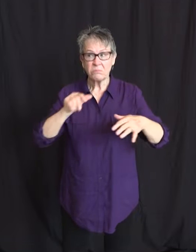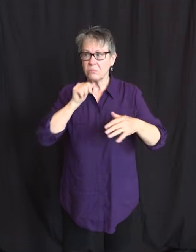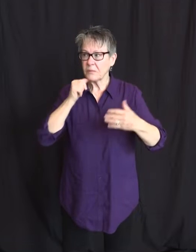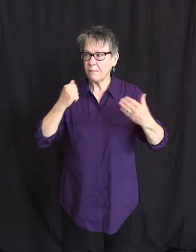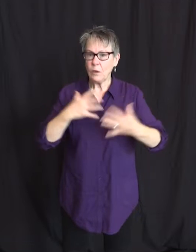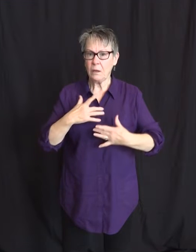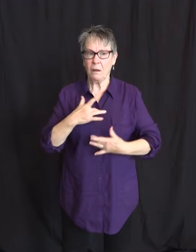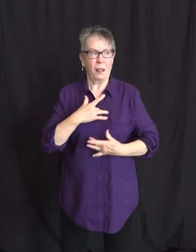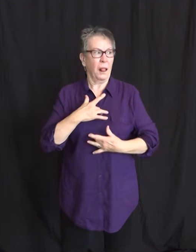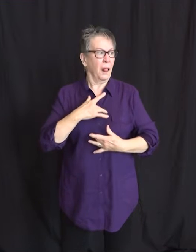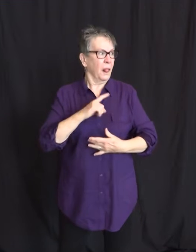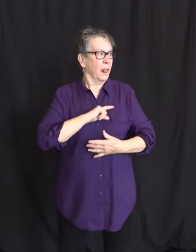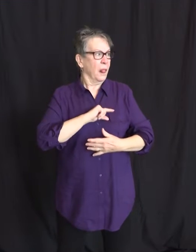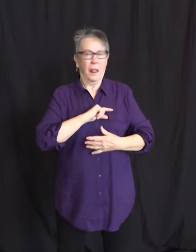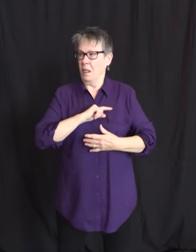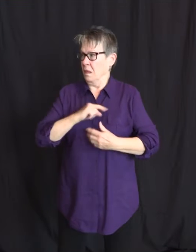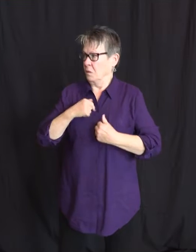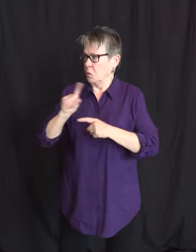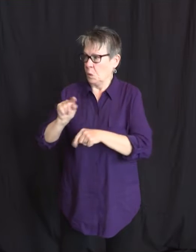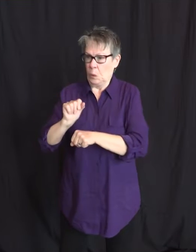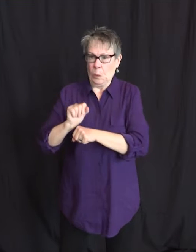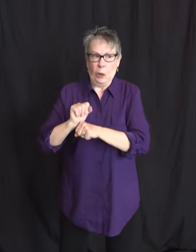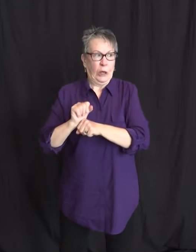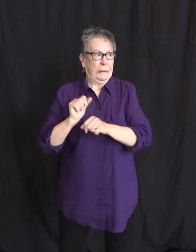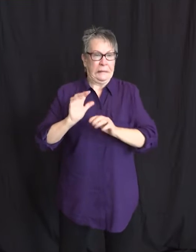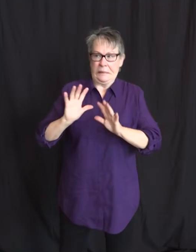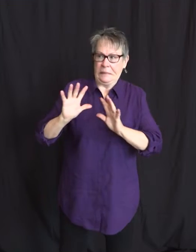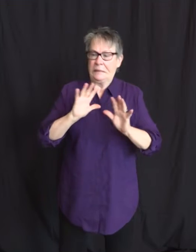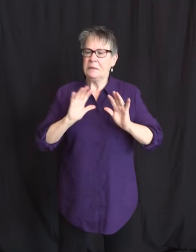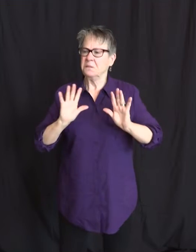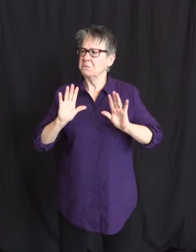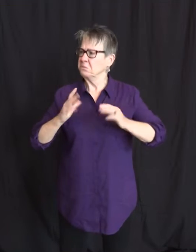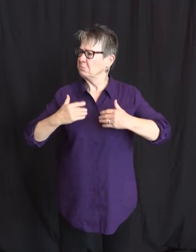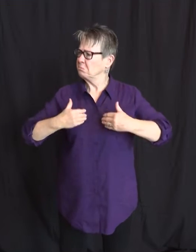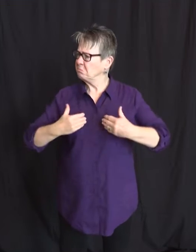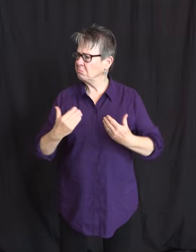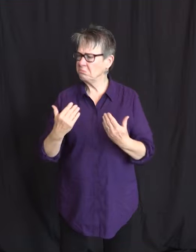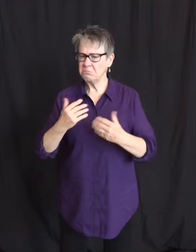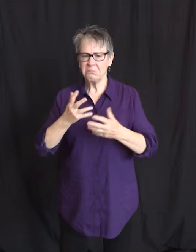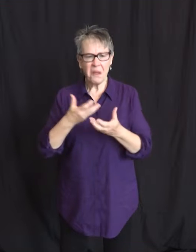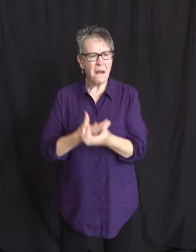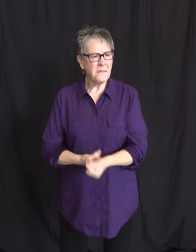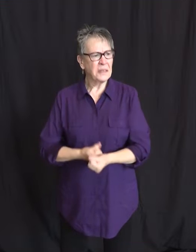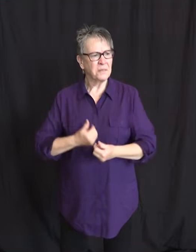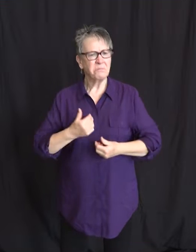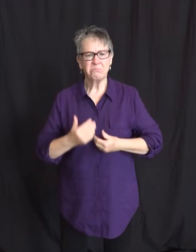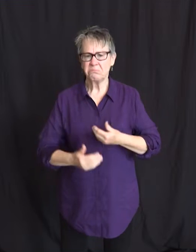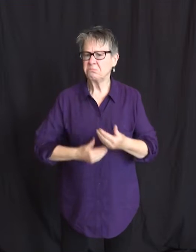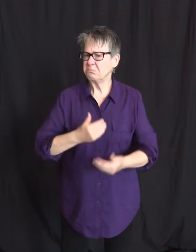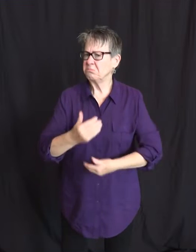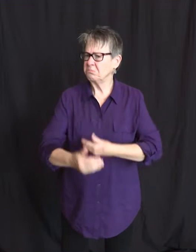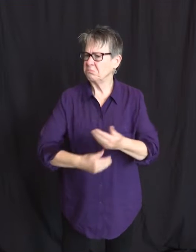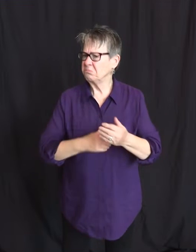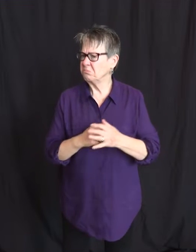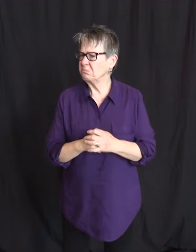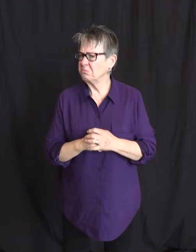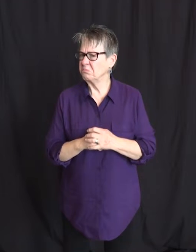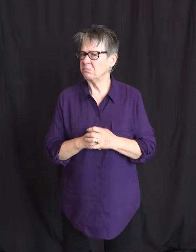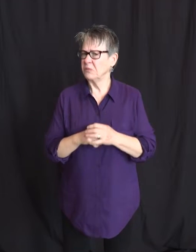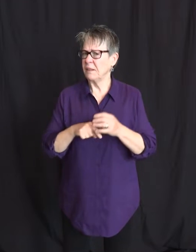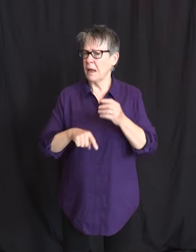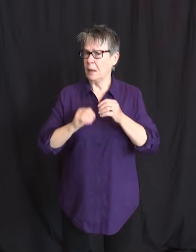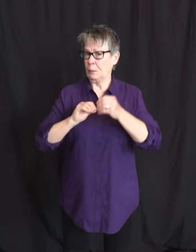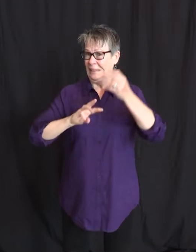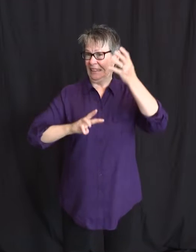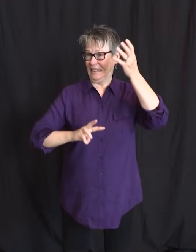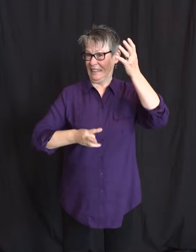finally, we cannot think of COVID-19 as a one and done. Whether we are hit with a rebound of COVID-19